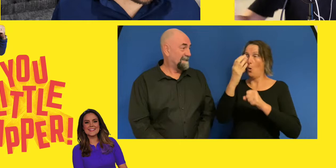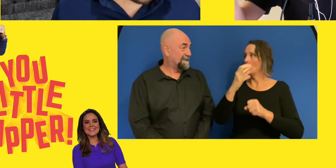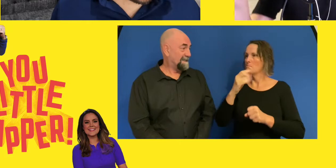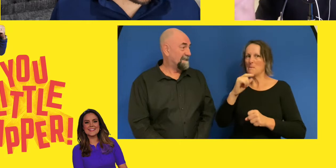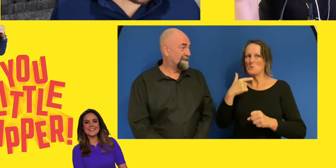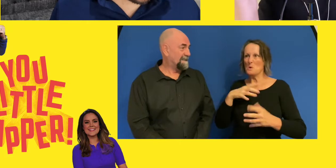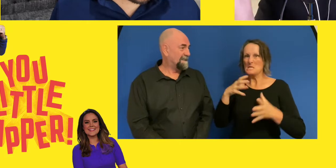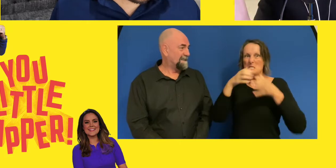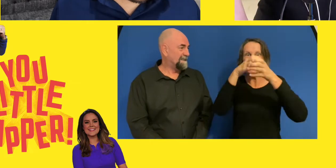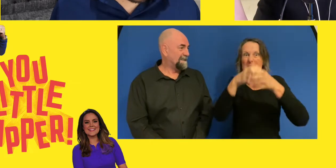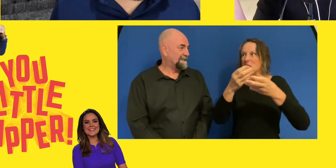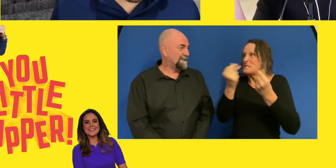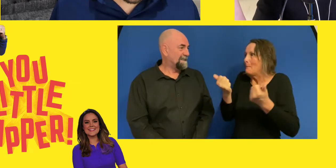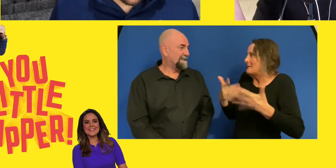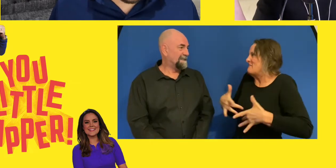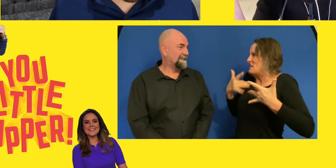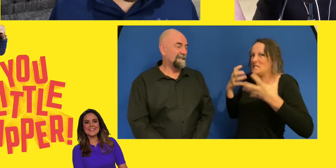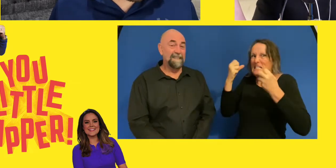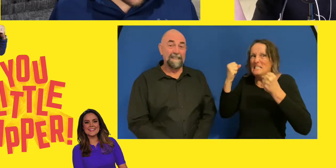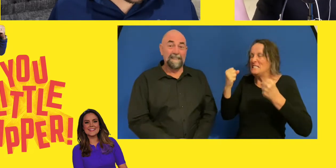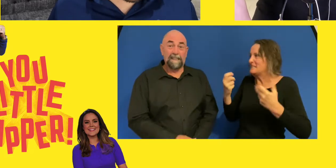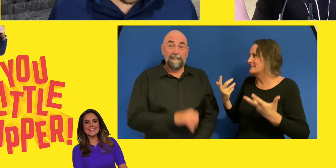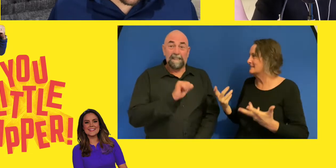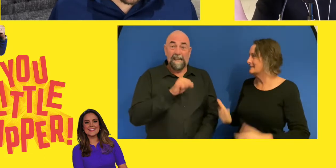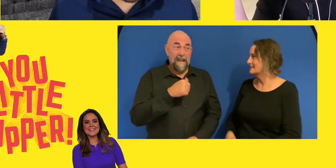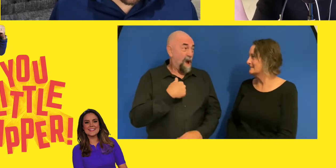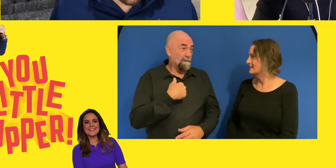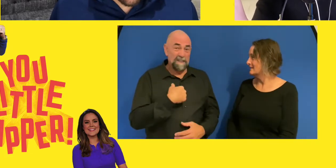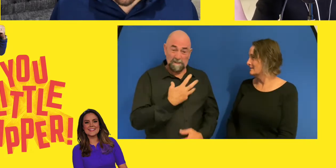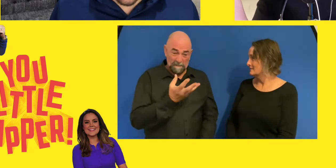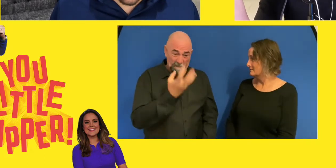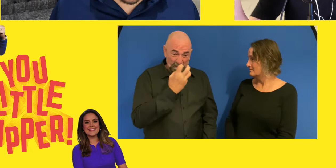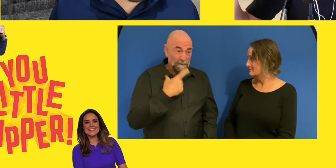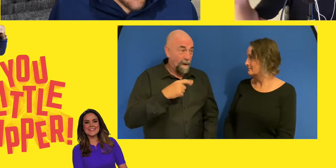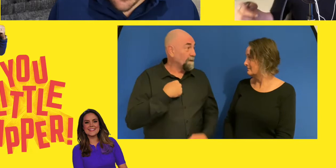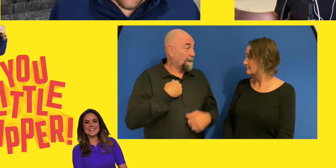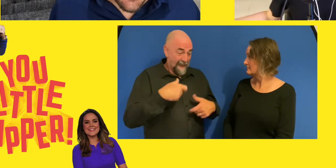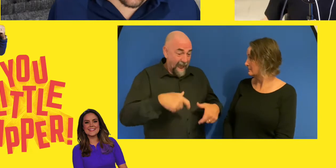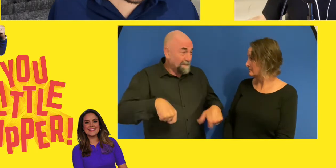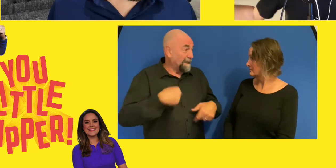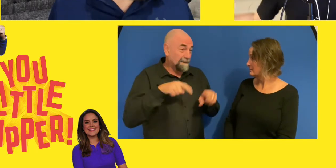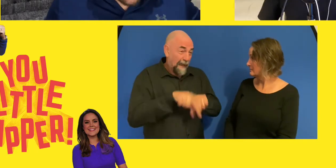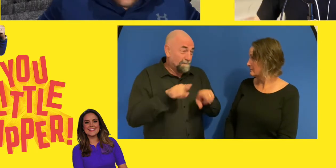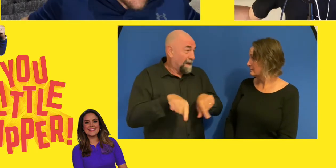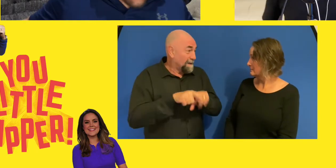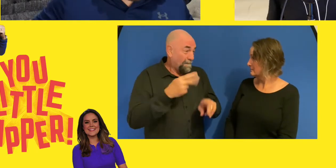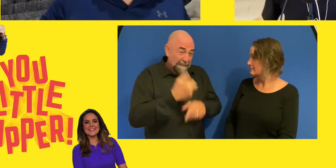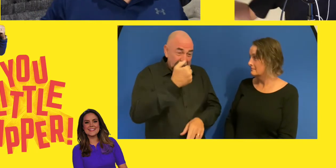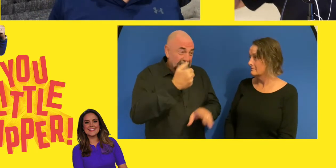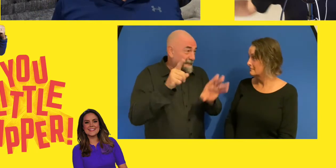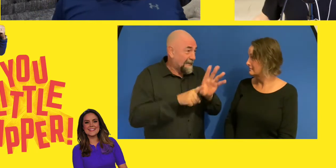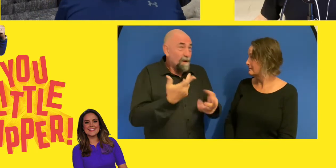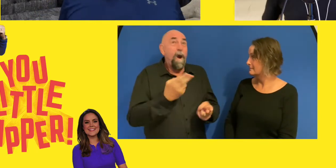just filthy? I was filthy. I was wearing the same underwear I had worn for 16 straight years. Of course I